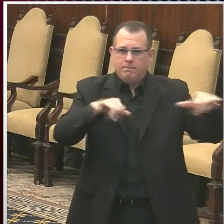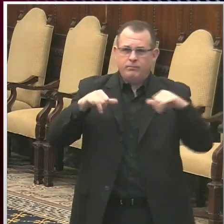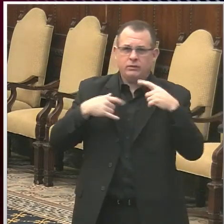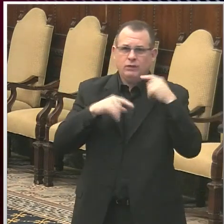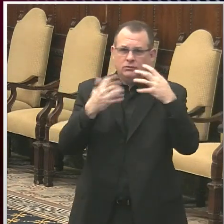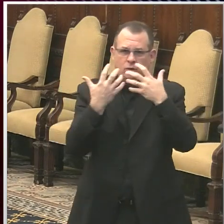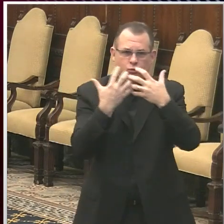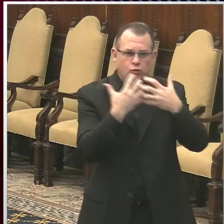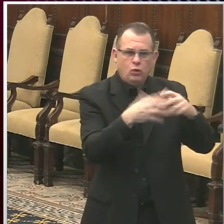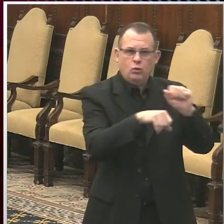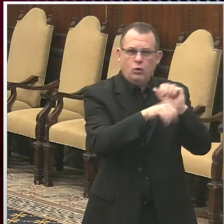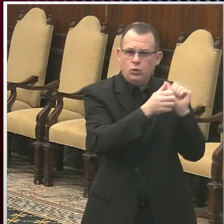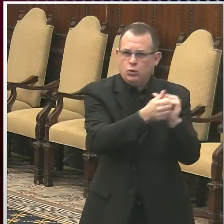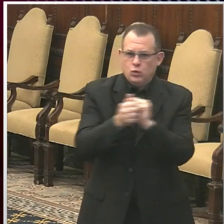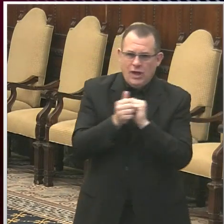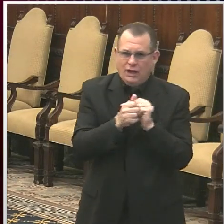risk.